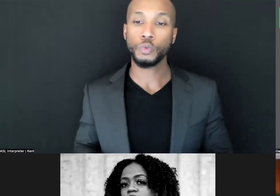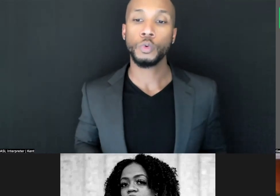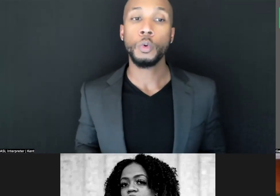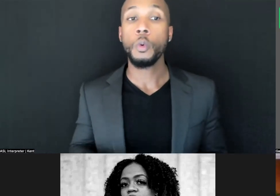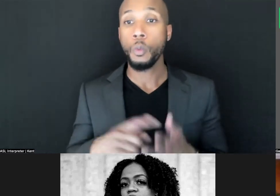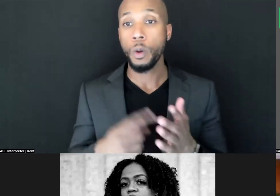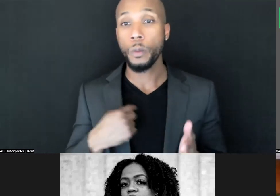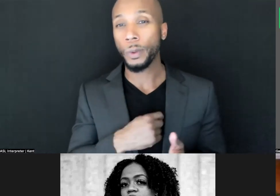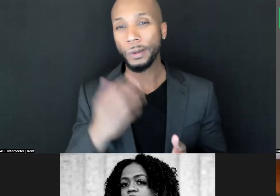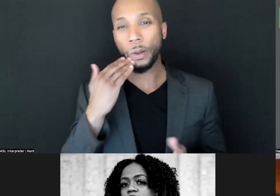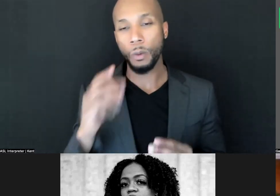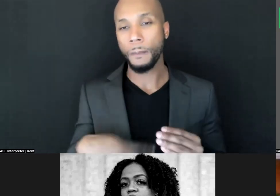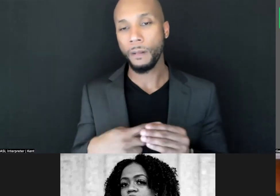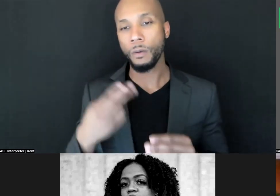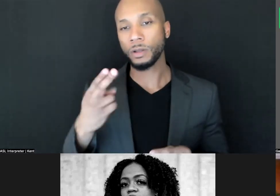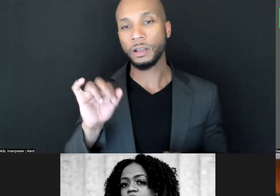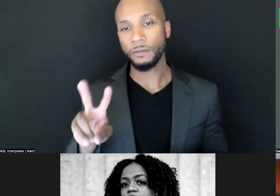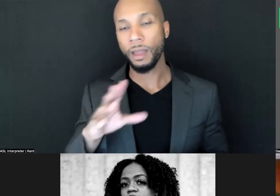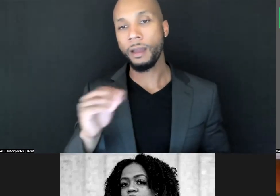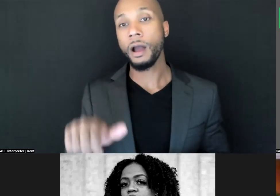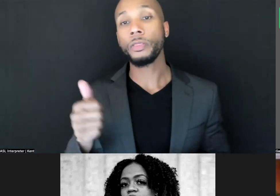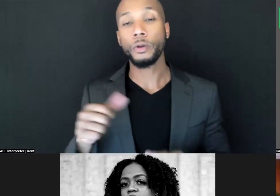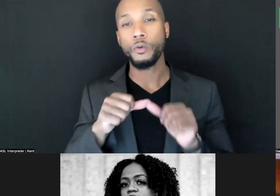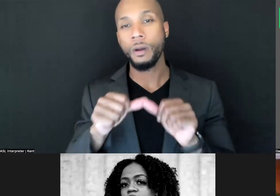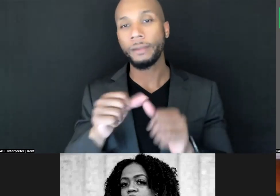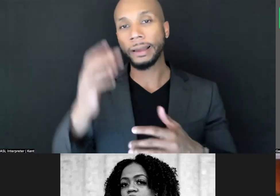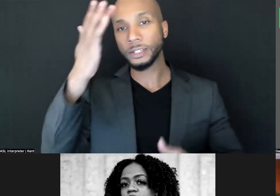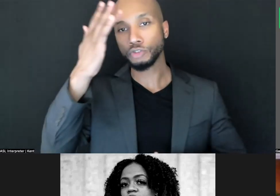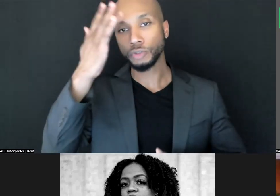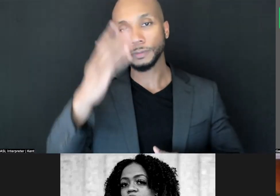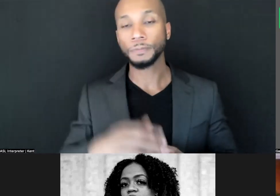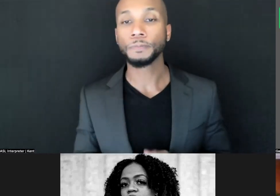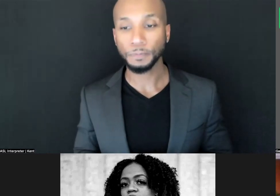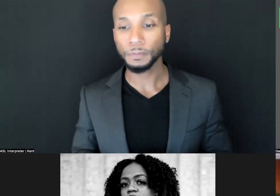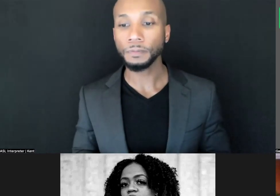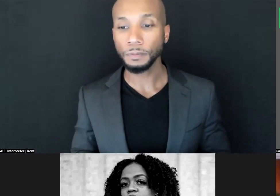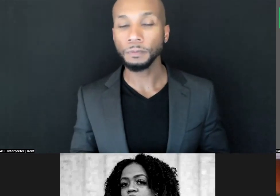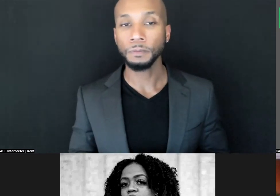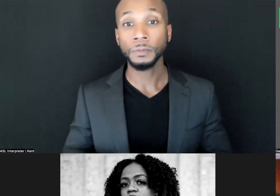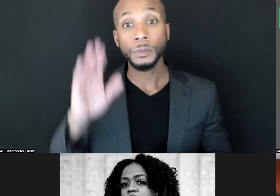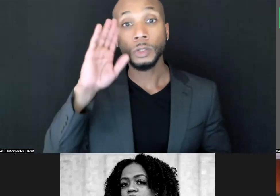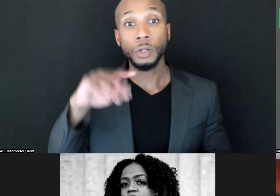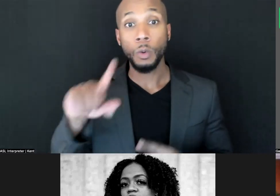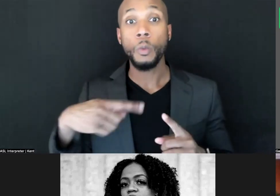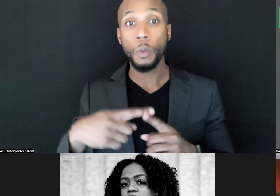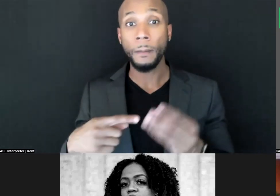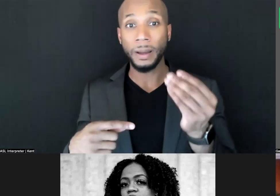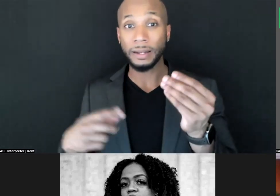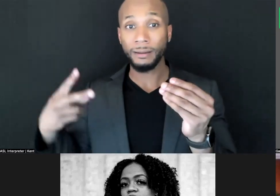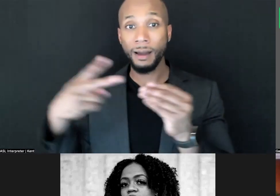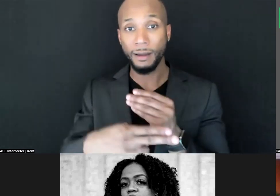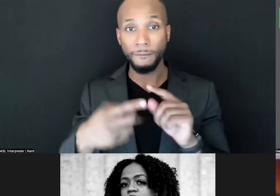we know about HIV and other chronic conditions, right? And when we cut funding from the